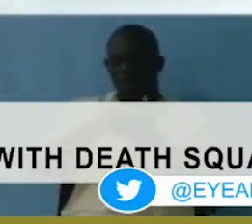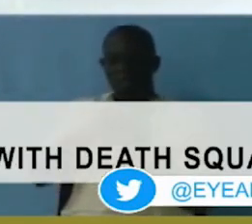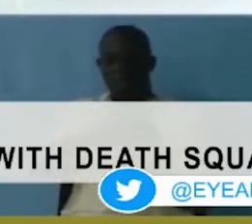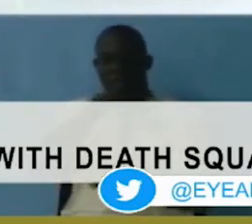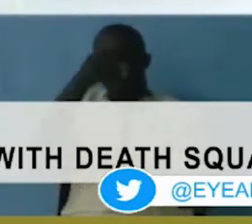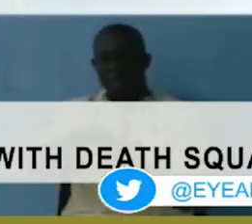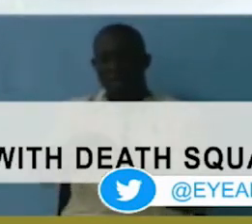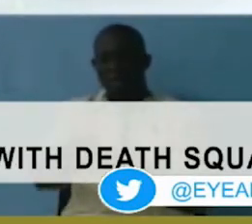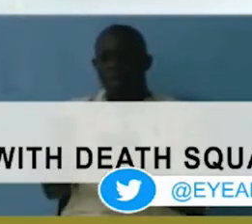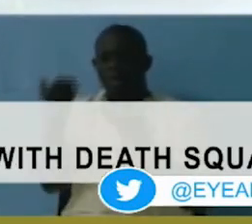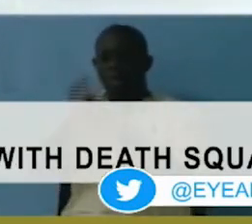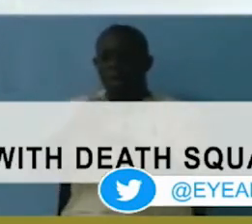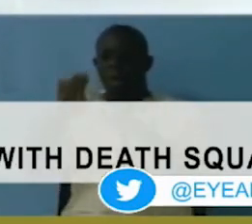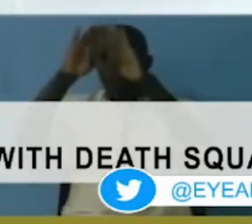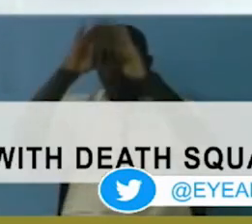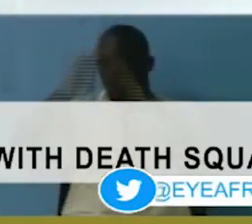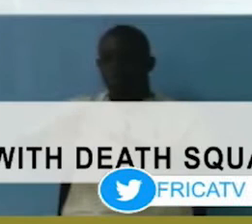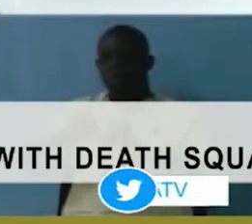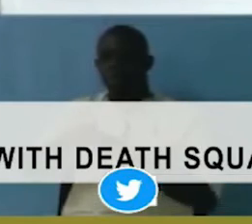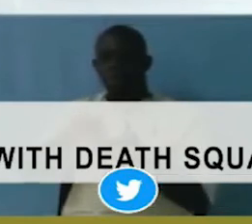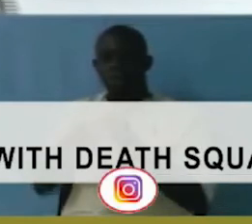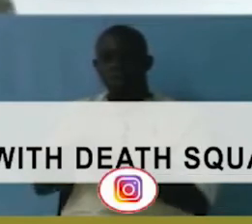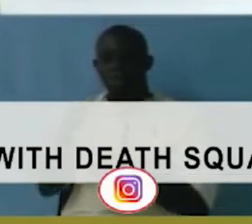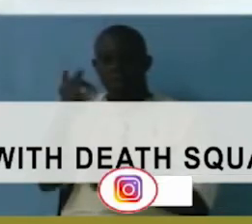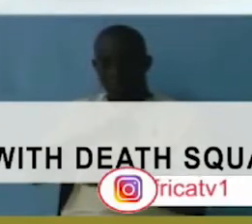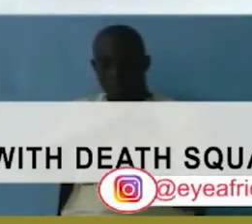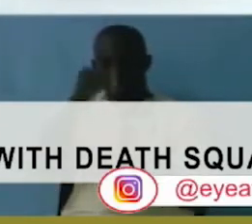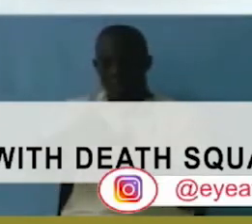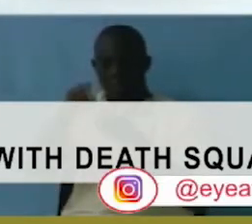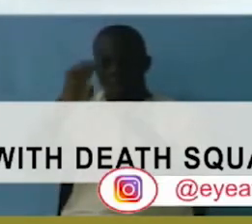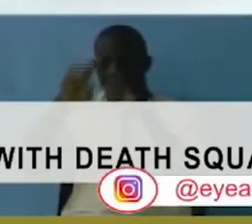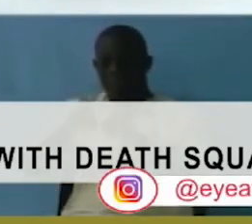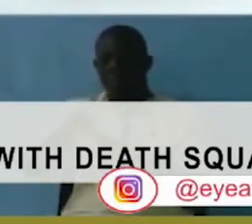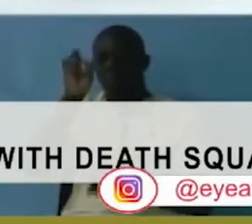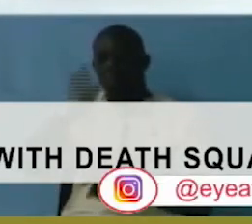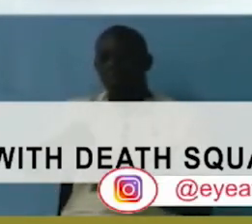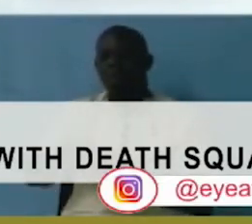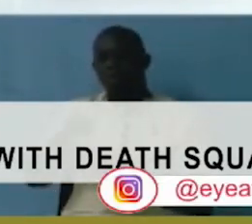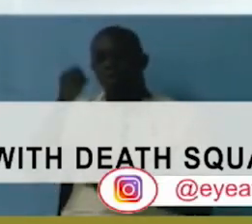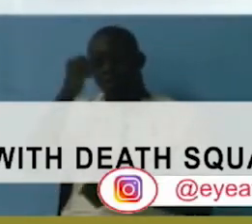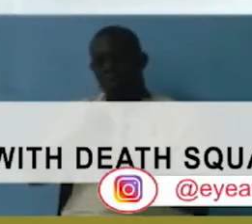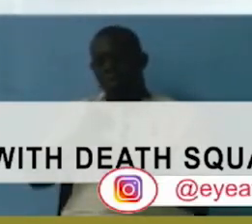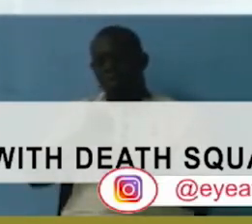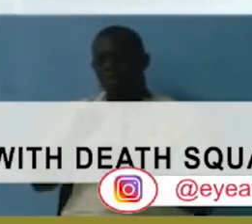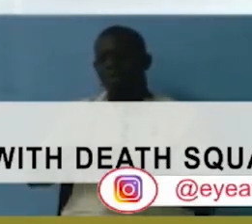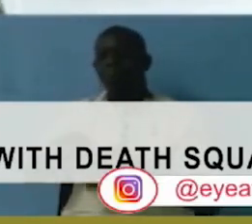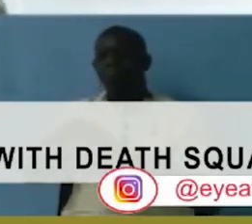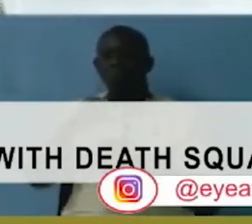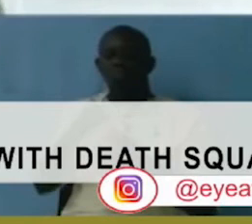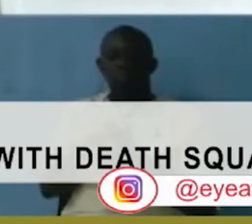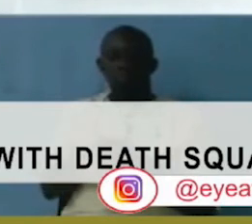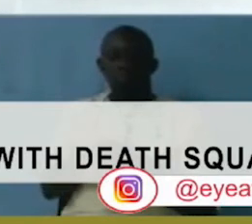And that place, from that place, charity house, you also have to roll. Yeah, that's where I roll in